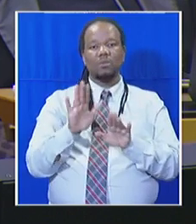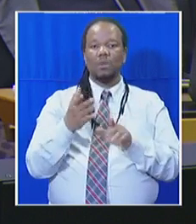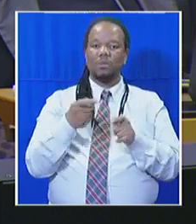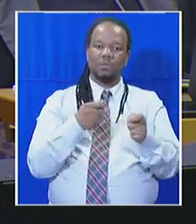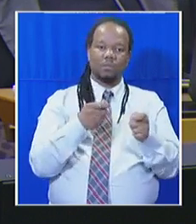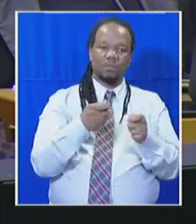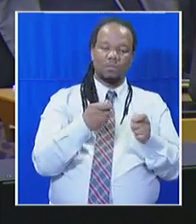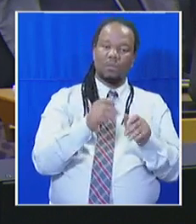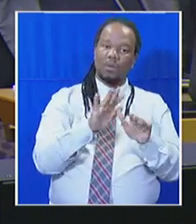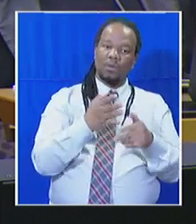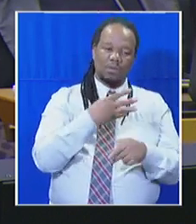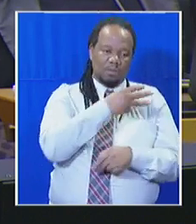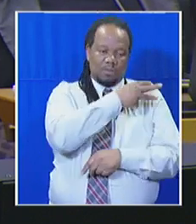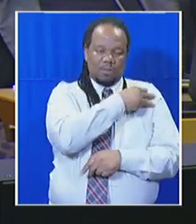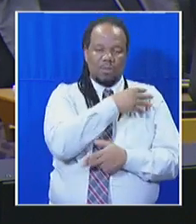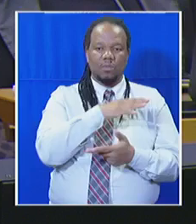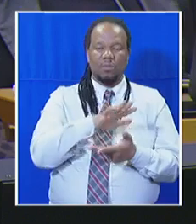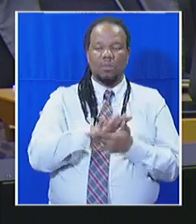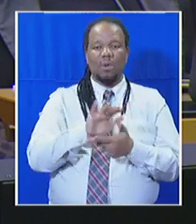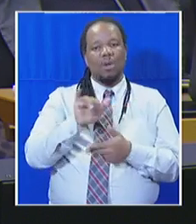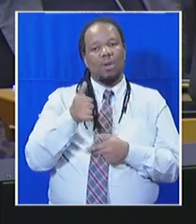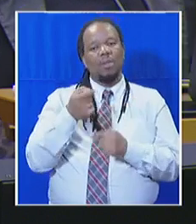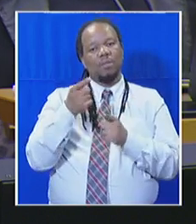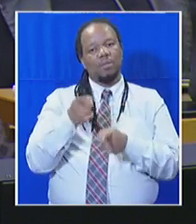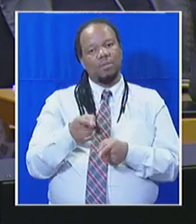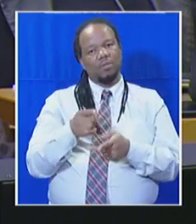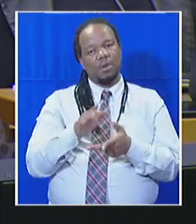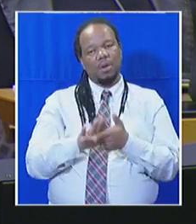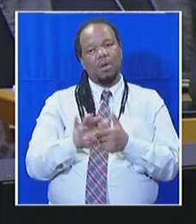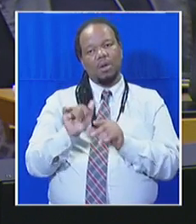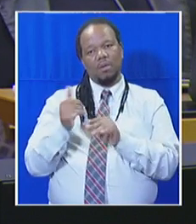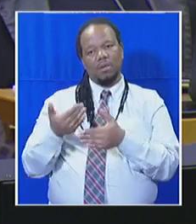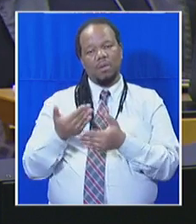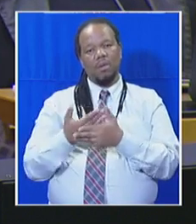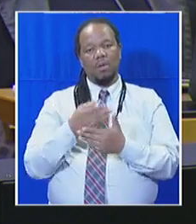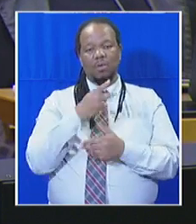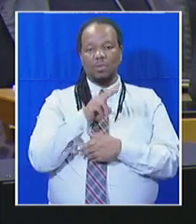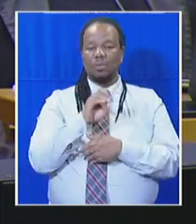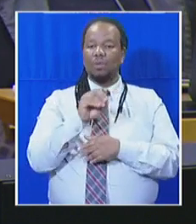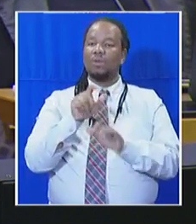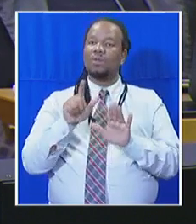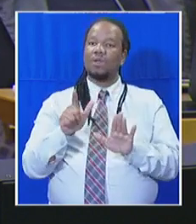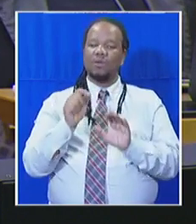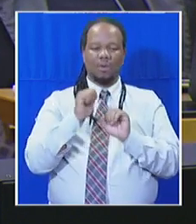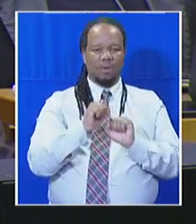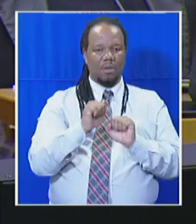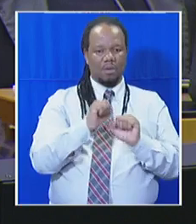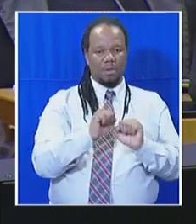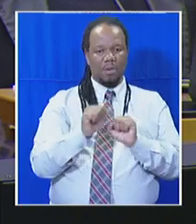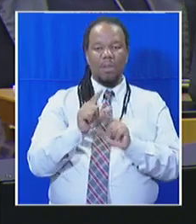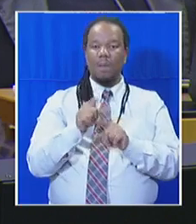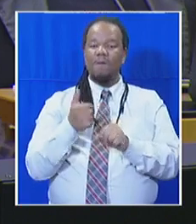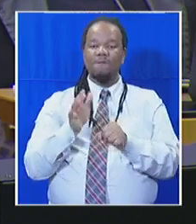and employees and their organizations. Collective Agreement 2 of 2007 provides for the appointment of